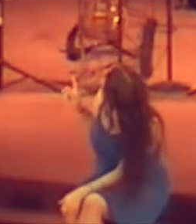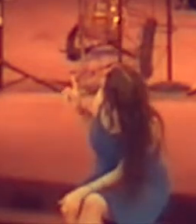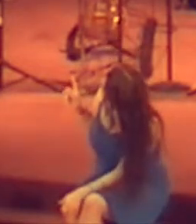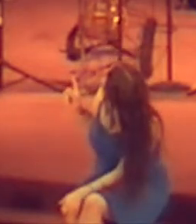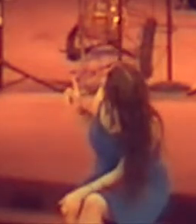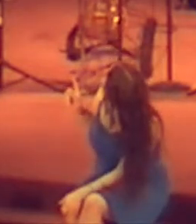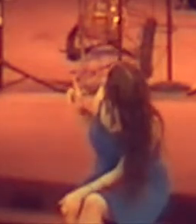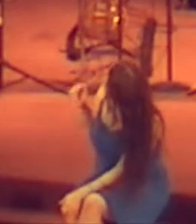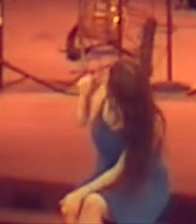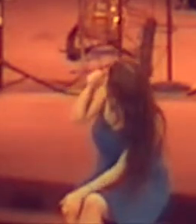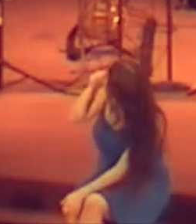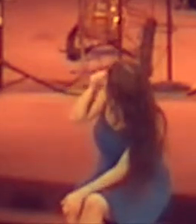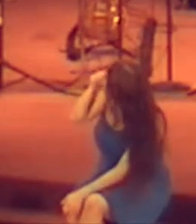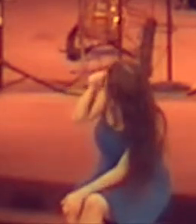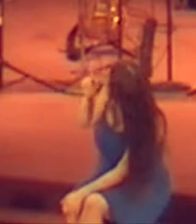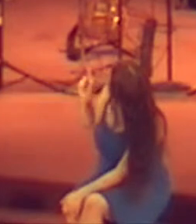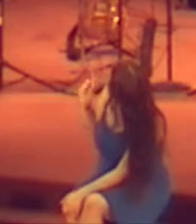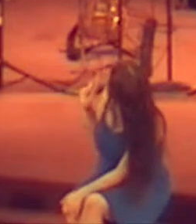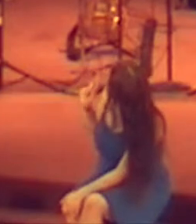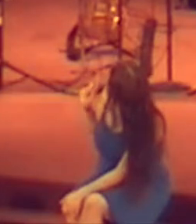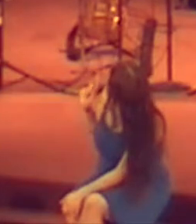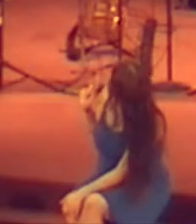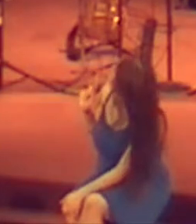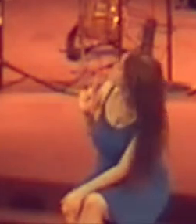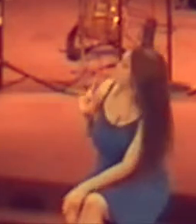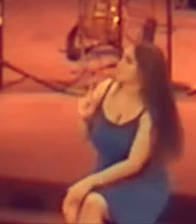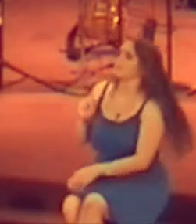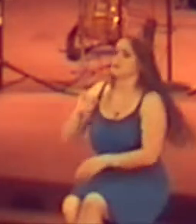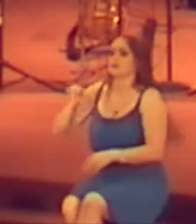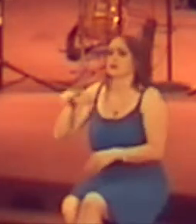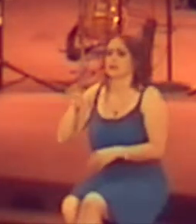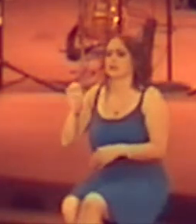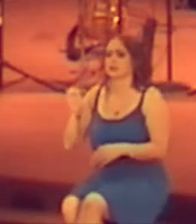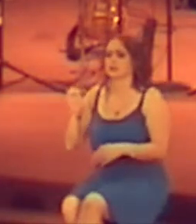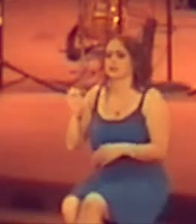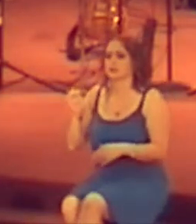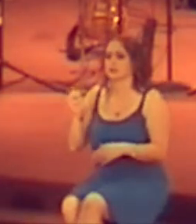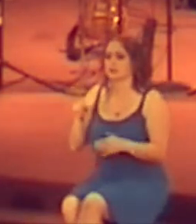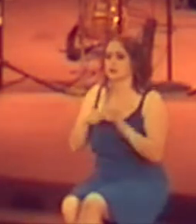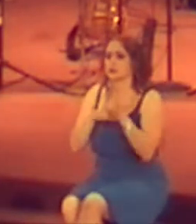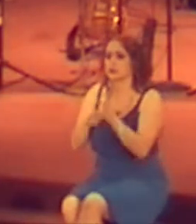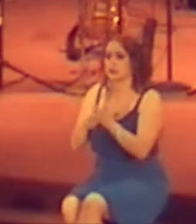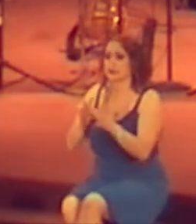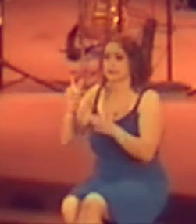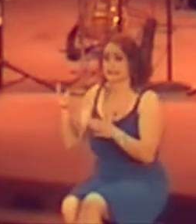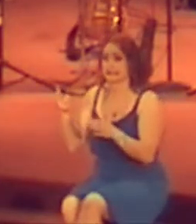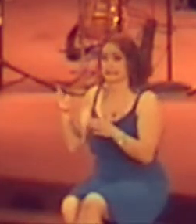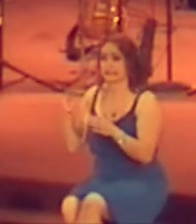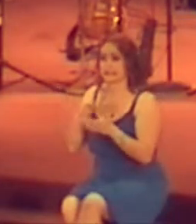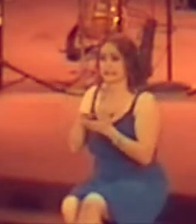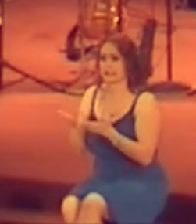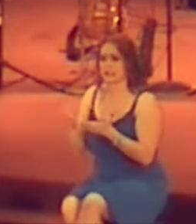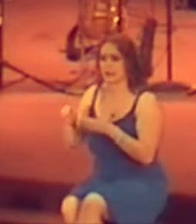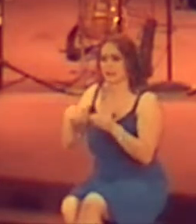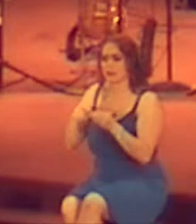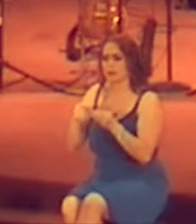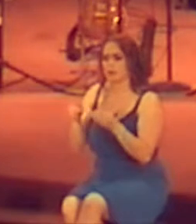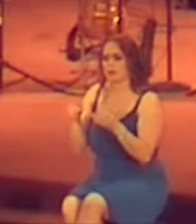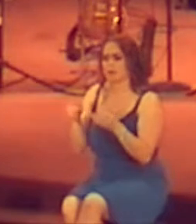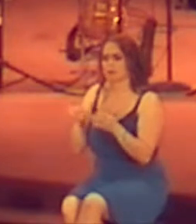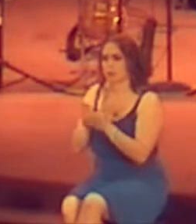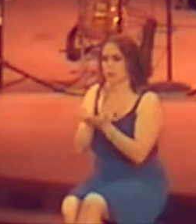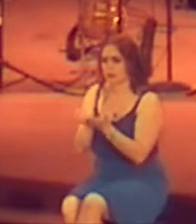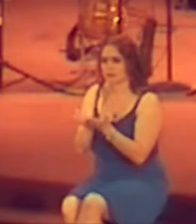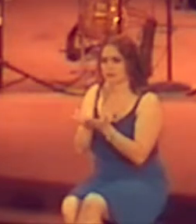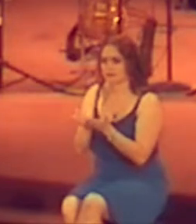the inclination of the pilot desires. James offers a second parallel illustration, this time of a boat.